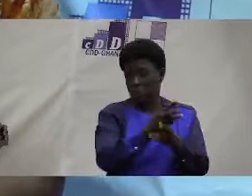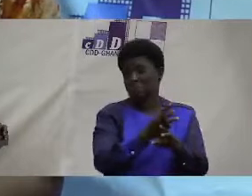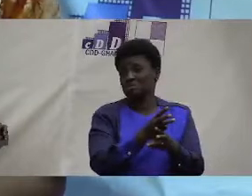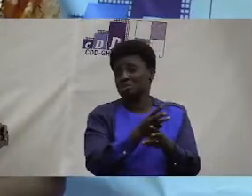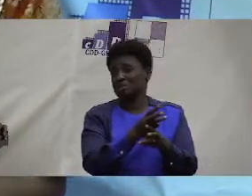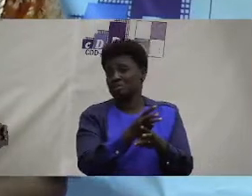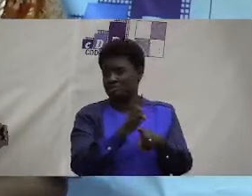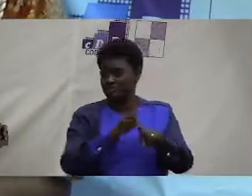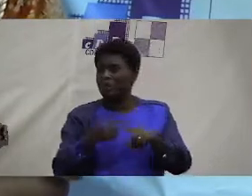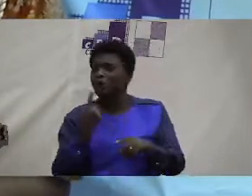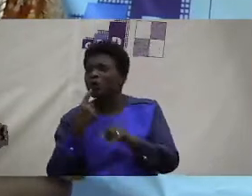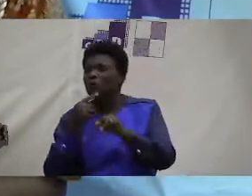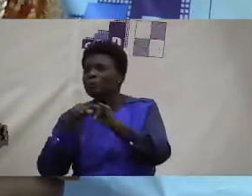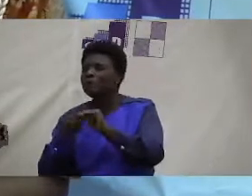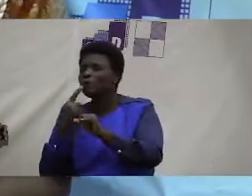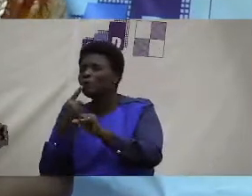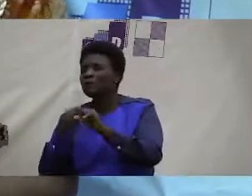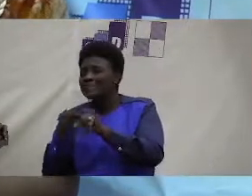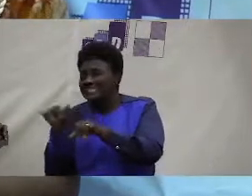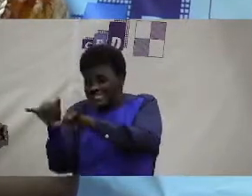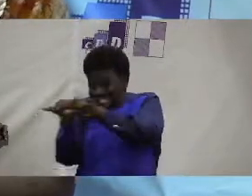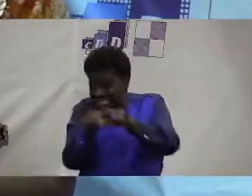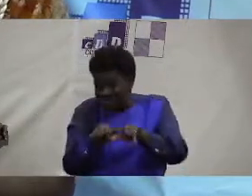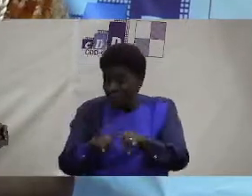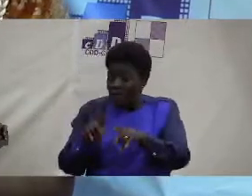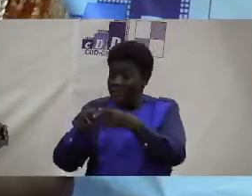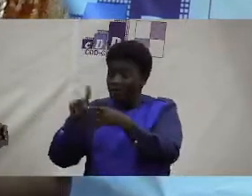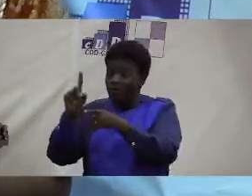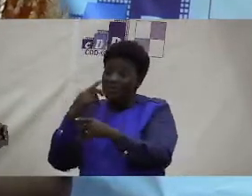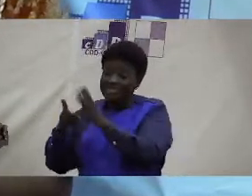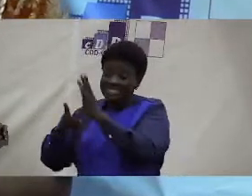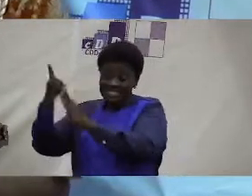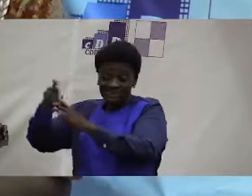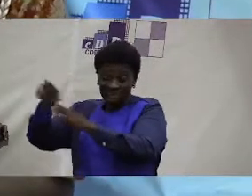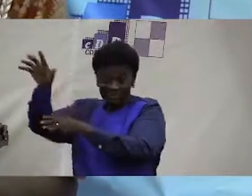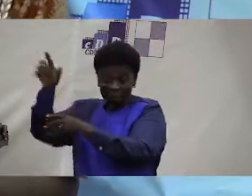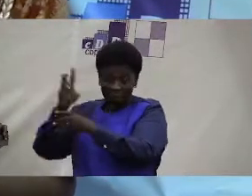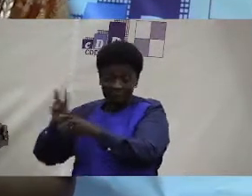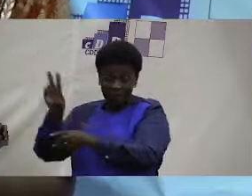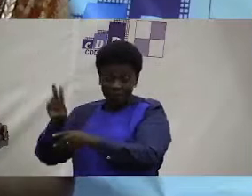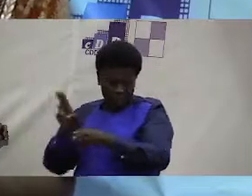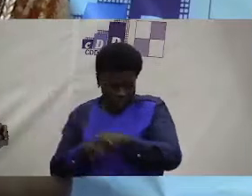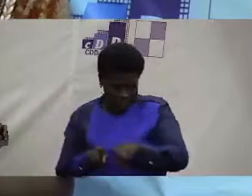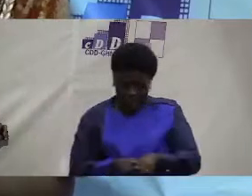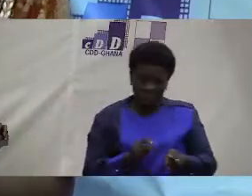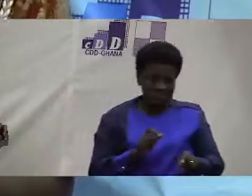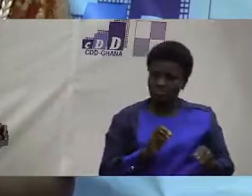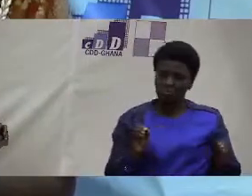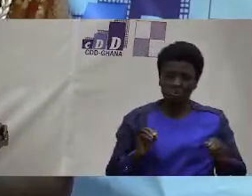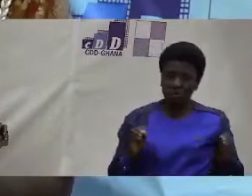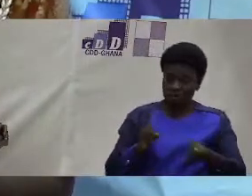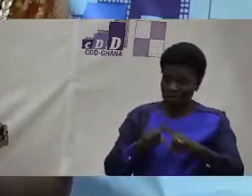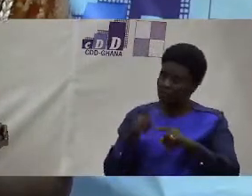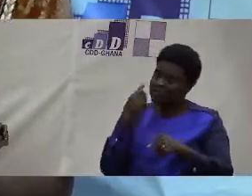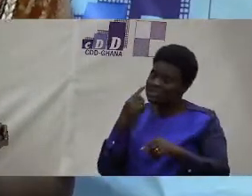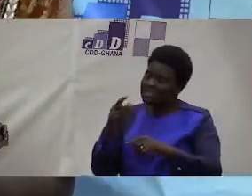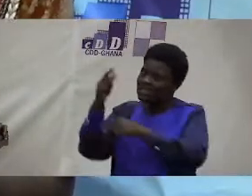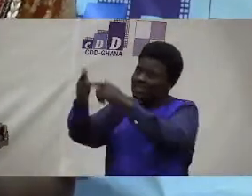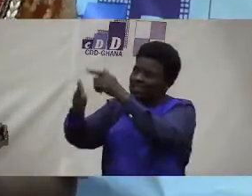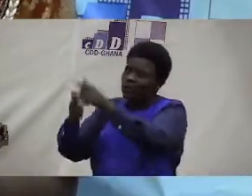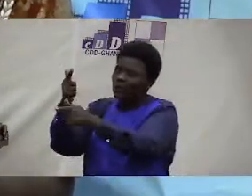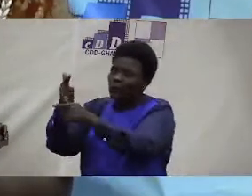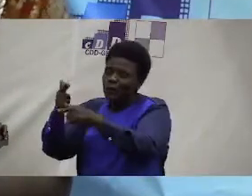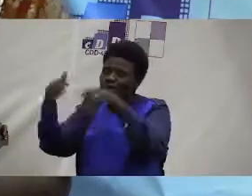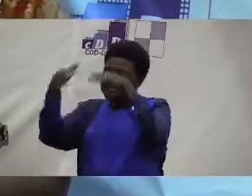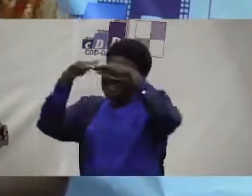actually implementing them the same way. Then when we talk about global standards also, how inclusive are the development of